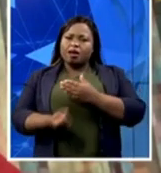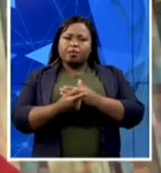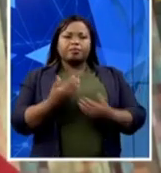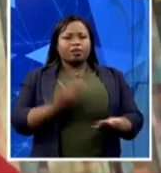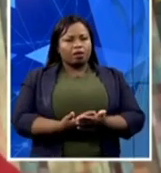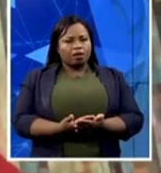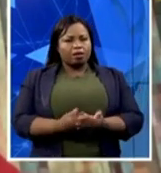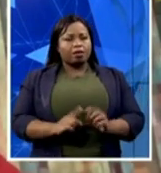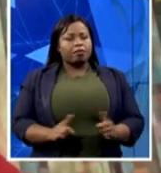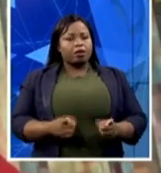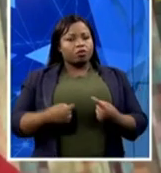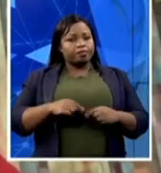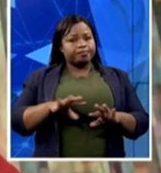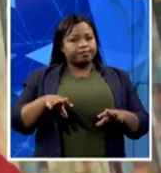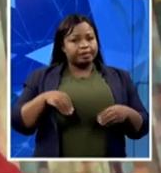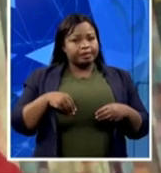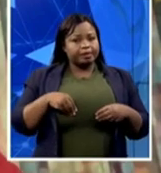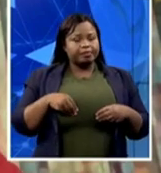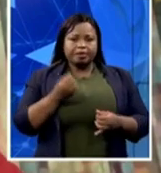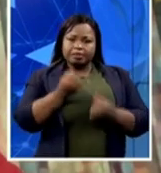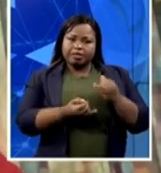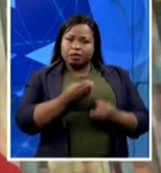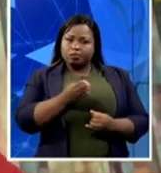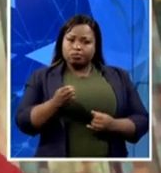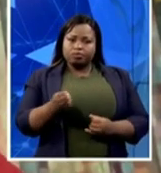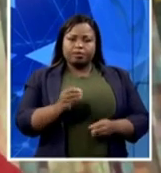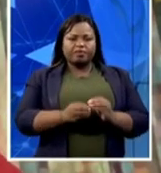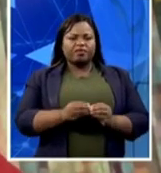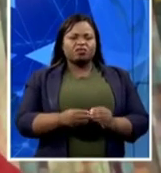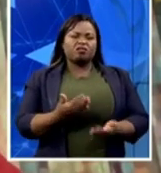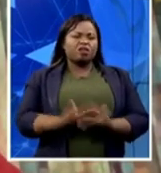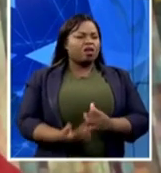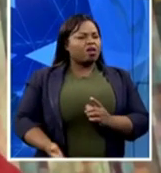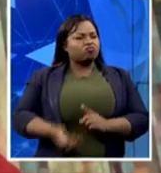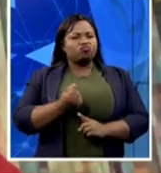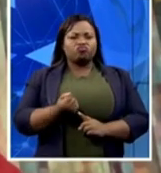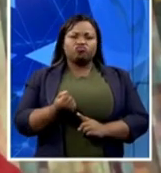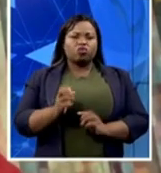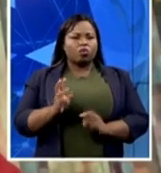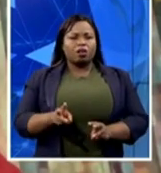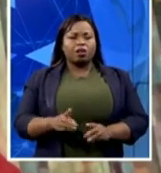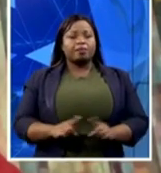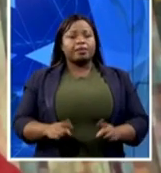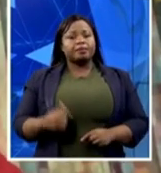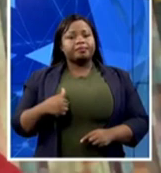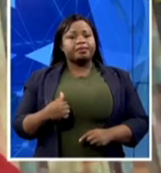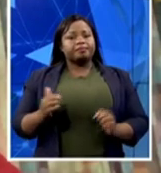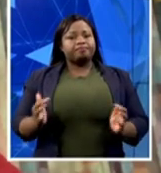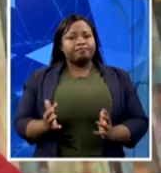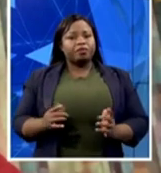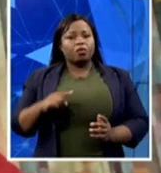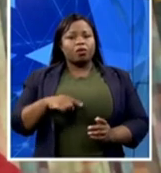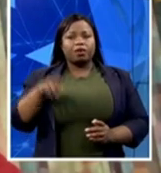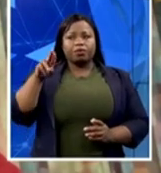and we correct them, we will overcome. I'm encouraged by the fact that the US has been a big spender